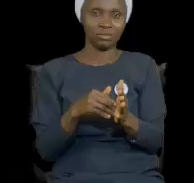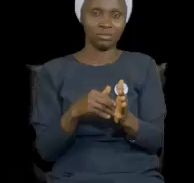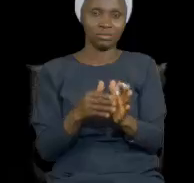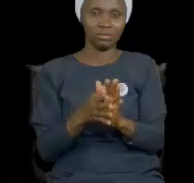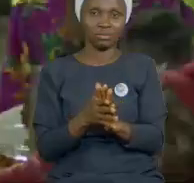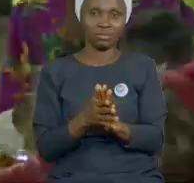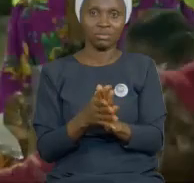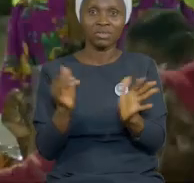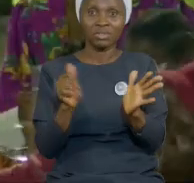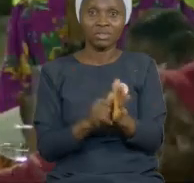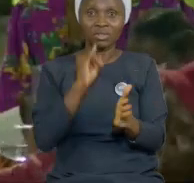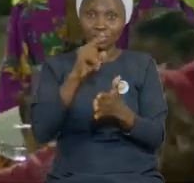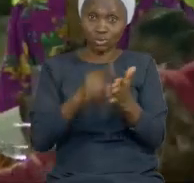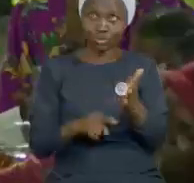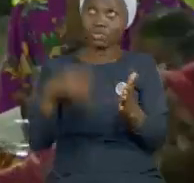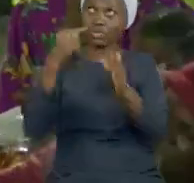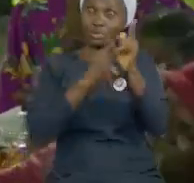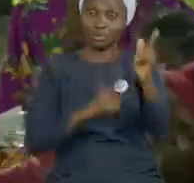That's what the Lord will do for you.